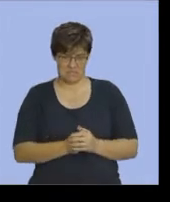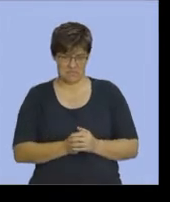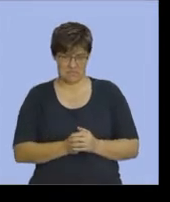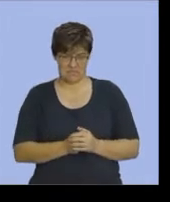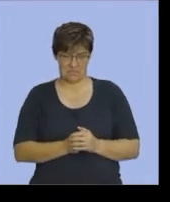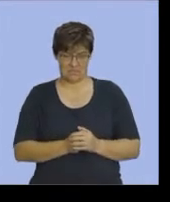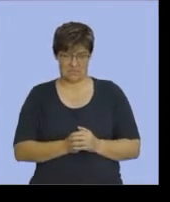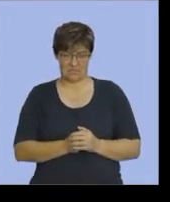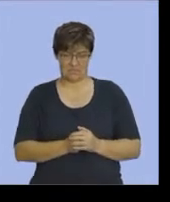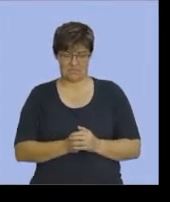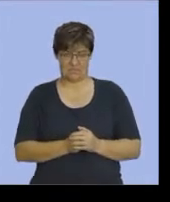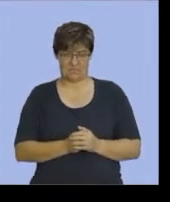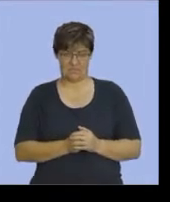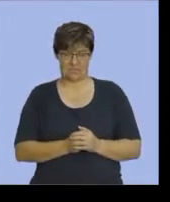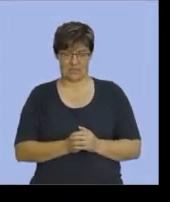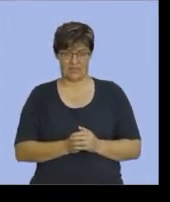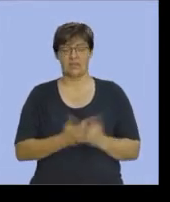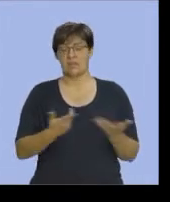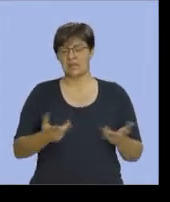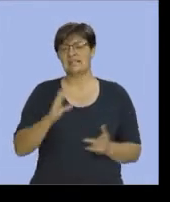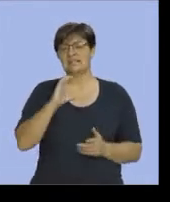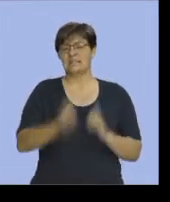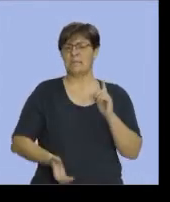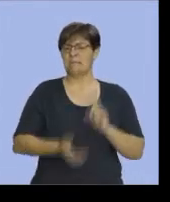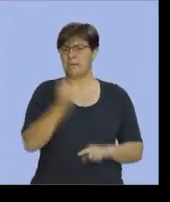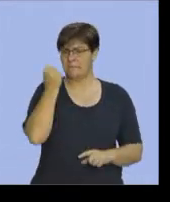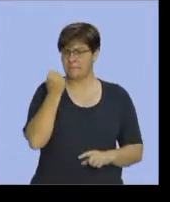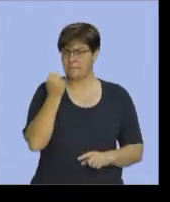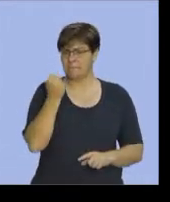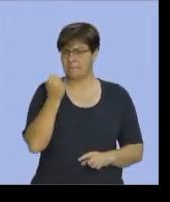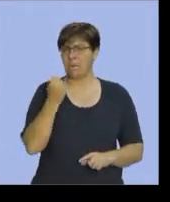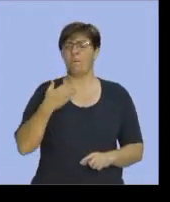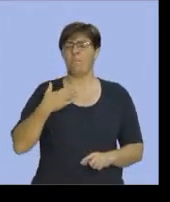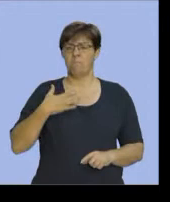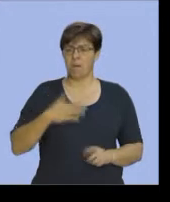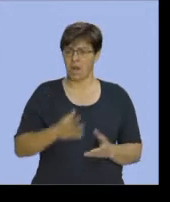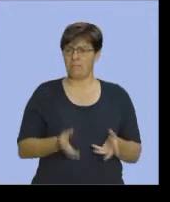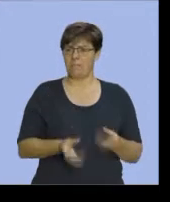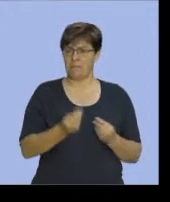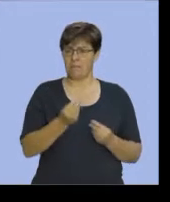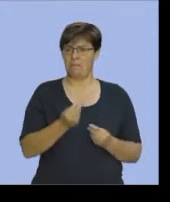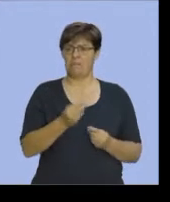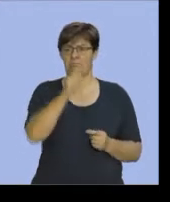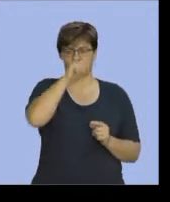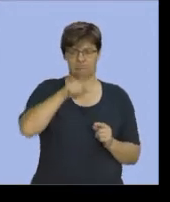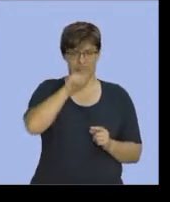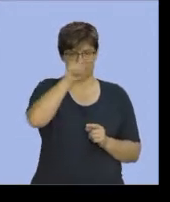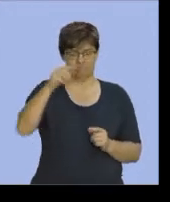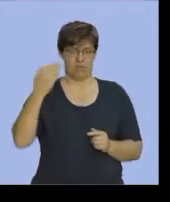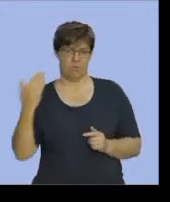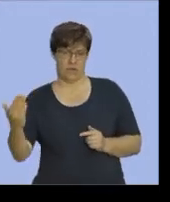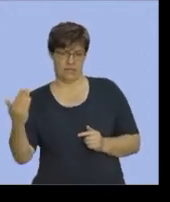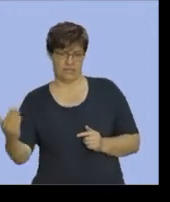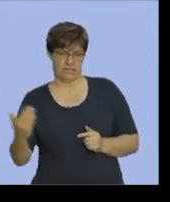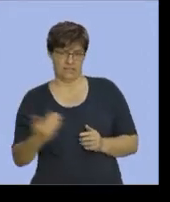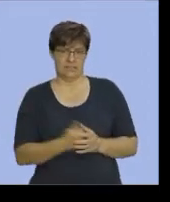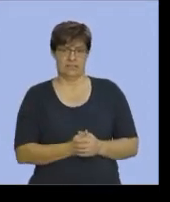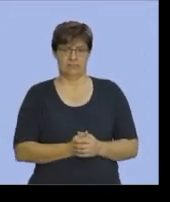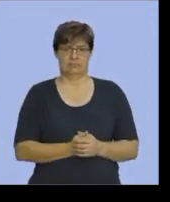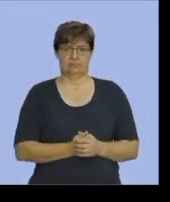look at, we are trying to find c, we will need to find the square root of what is on the right-hand side.